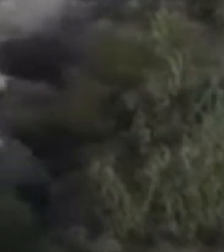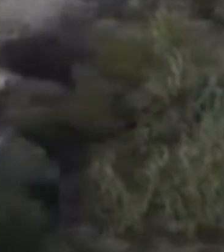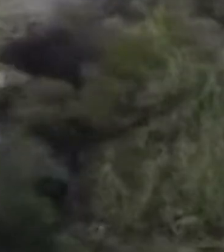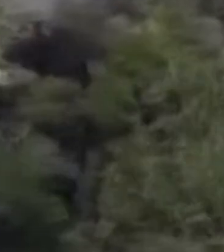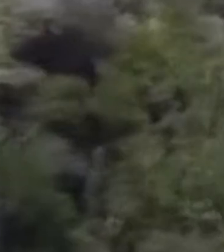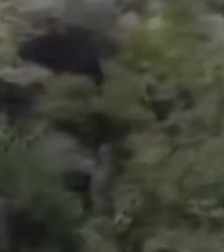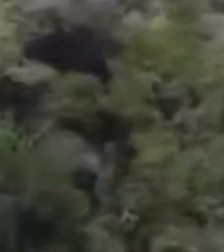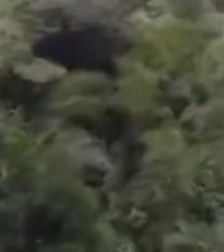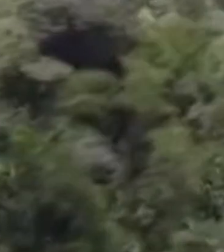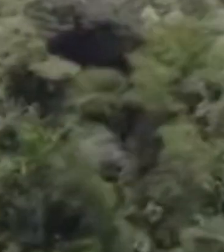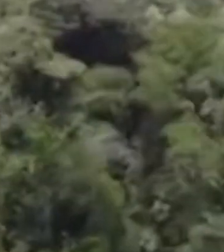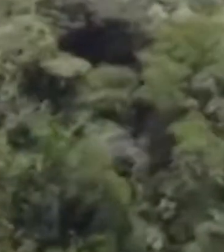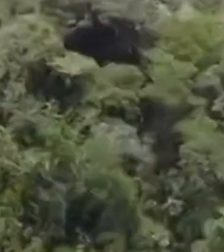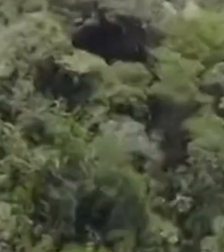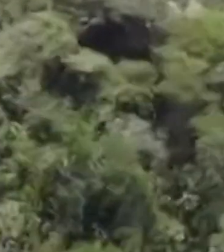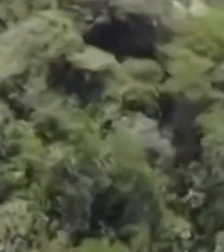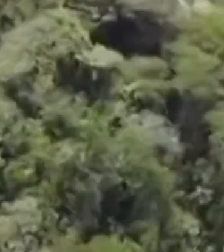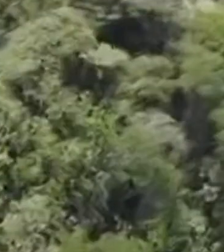In this